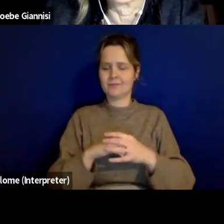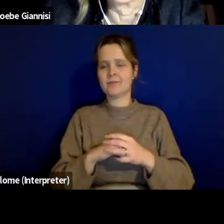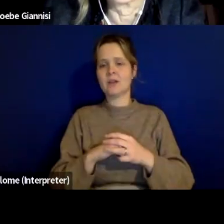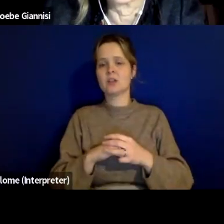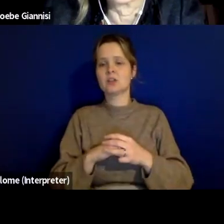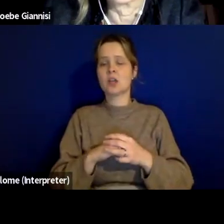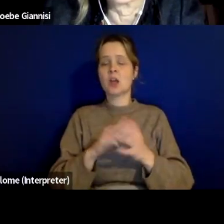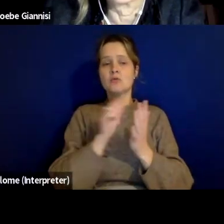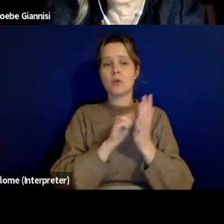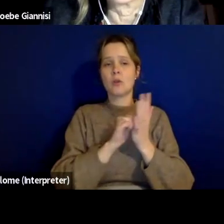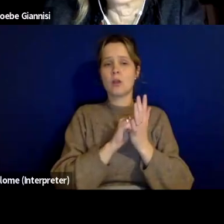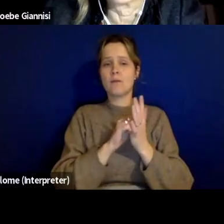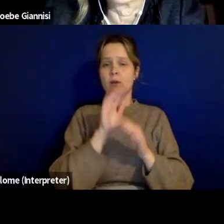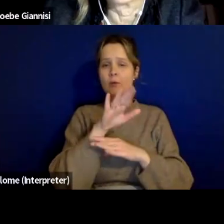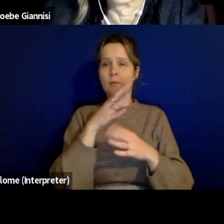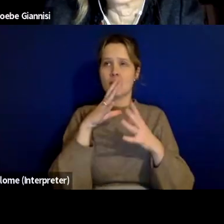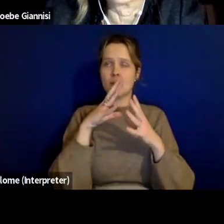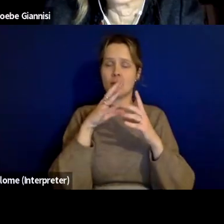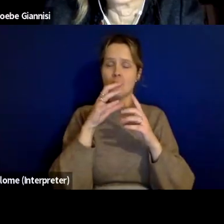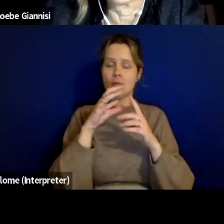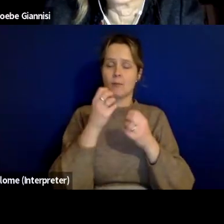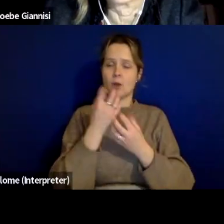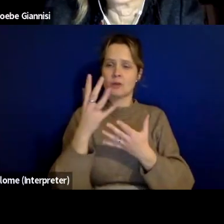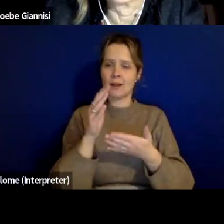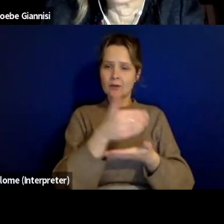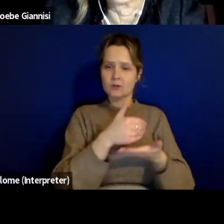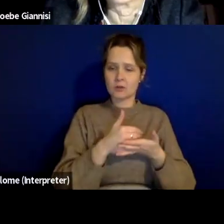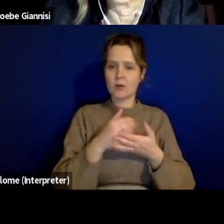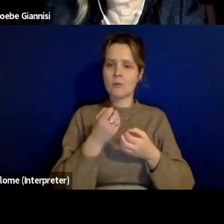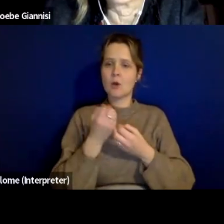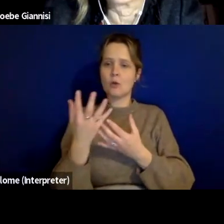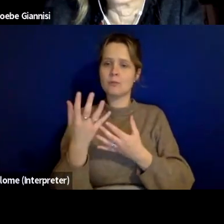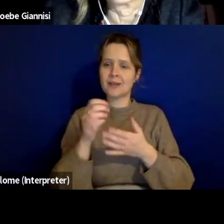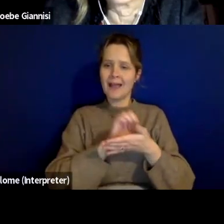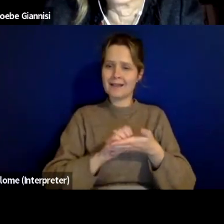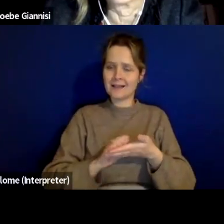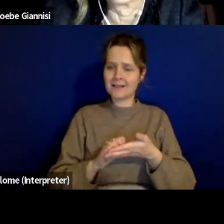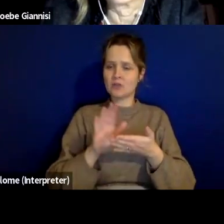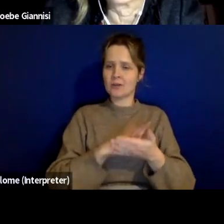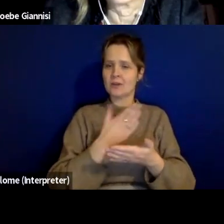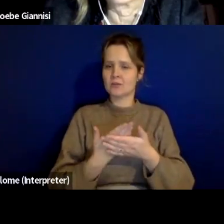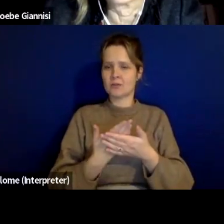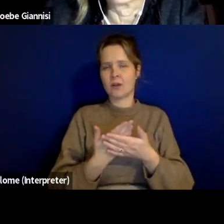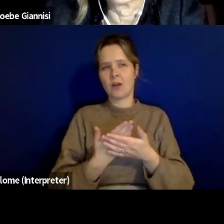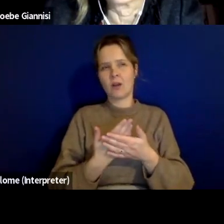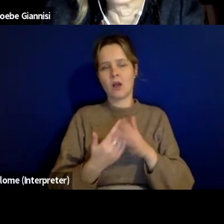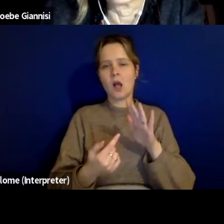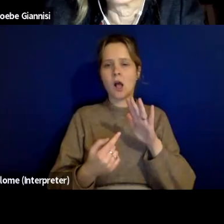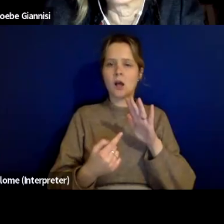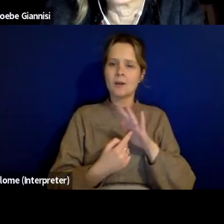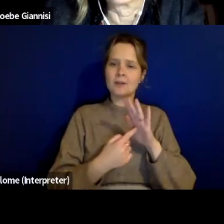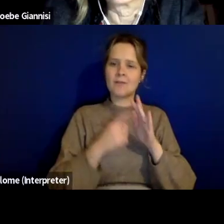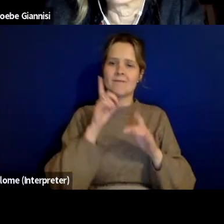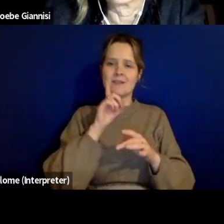poetry collections. Her poems, essays, and translations, mainly of the contemporary female poets